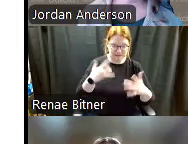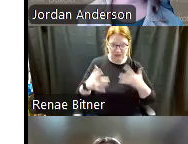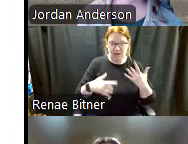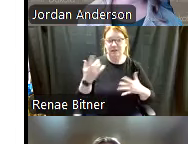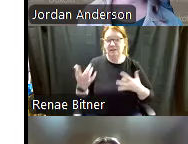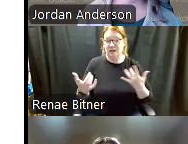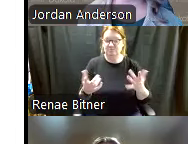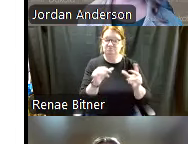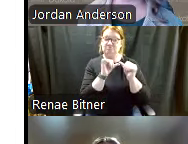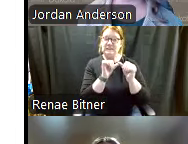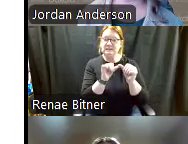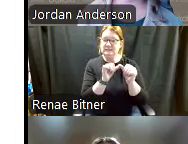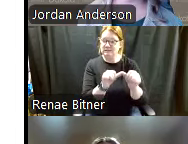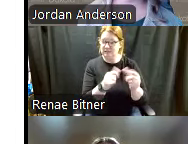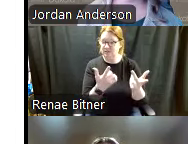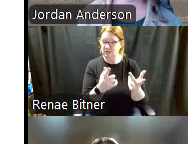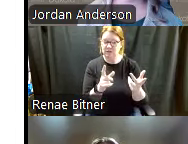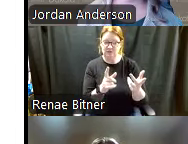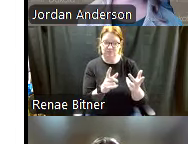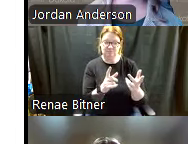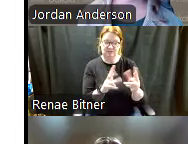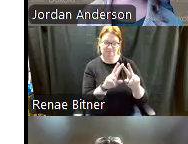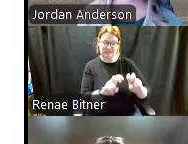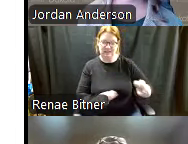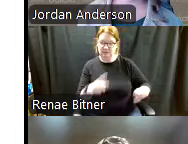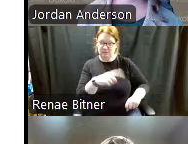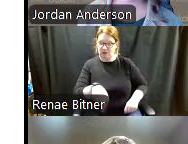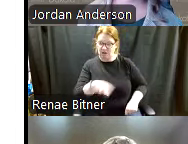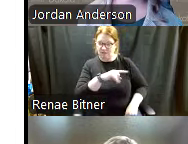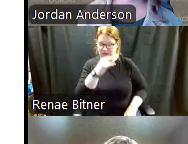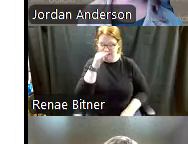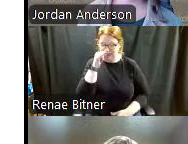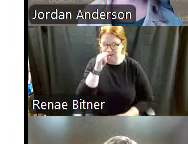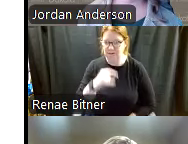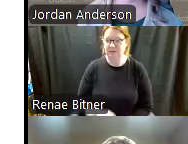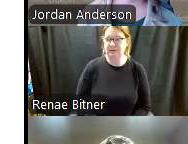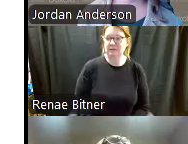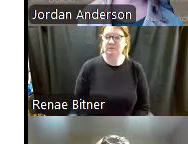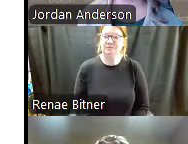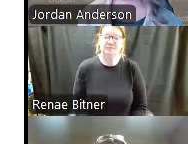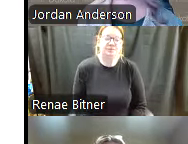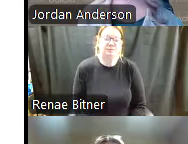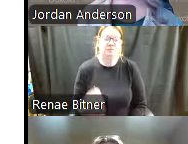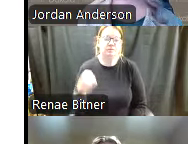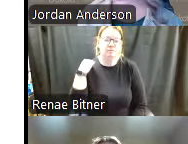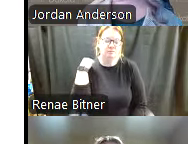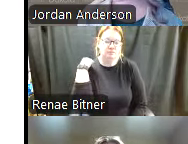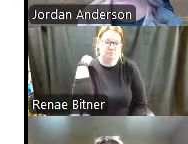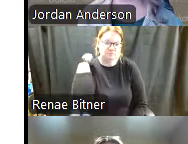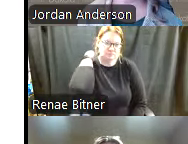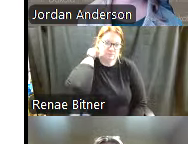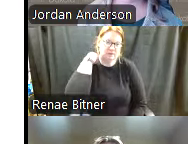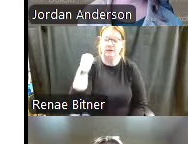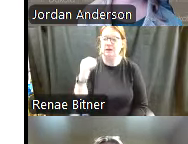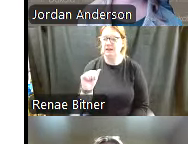and doing these assessments for all of our kiddos. As I think, is it the next slide? As Allison